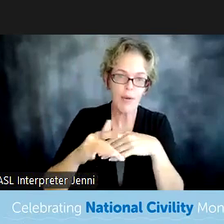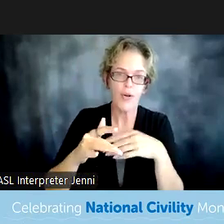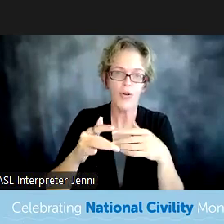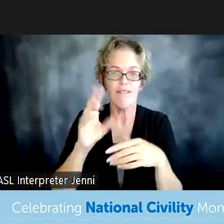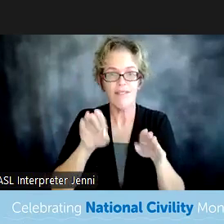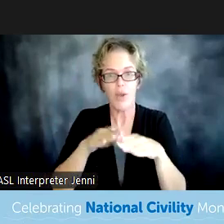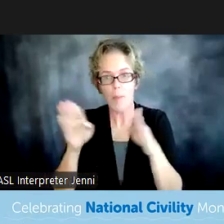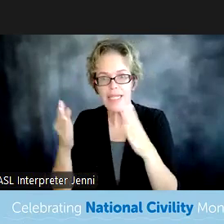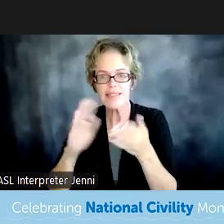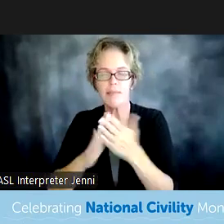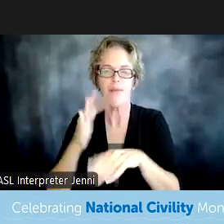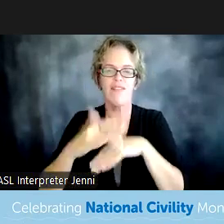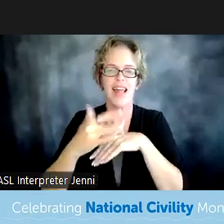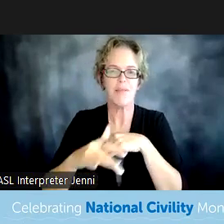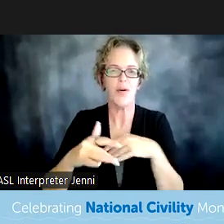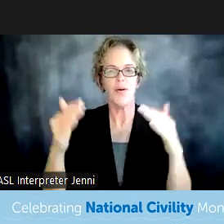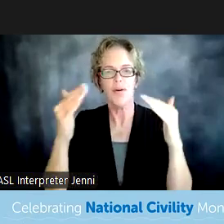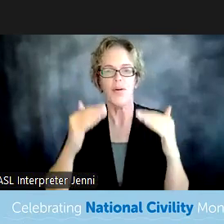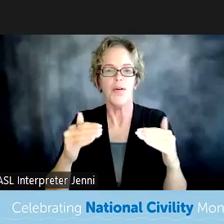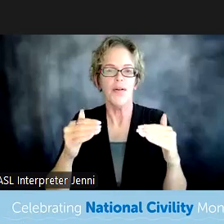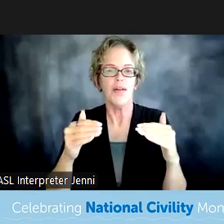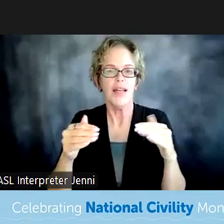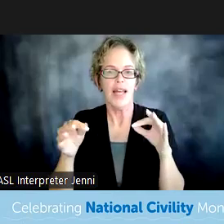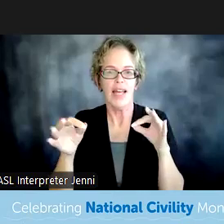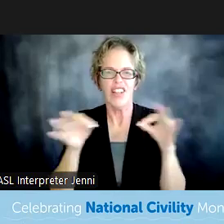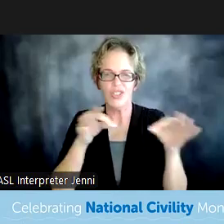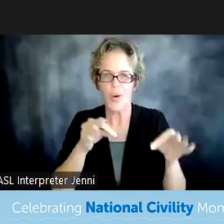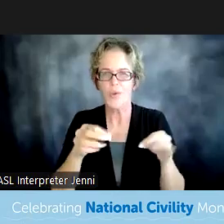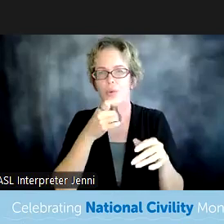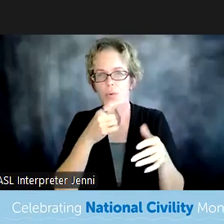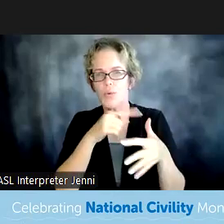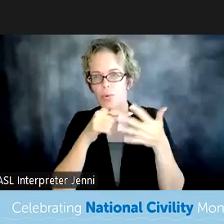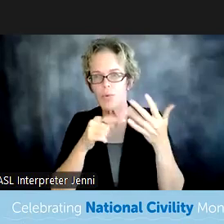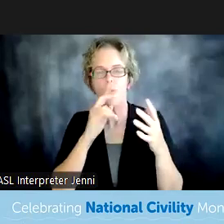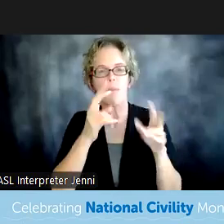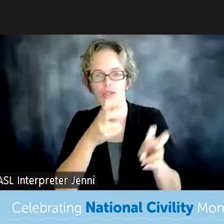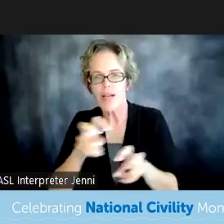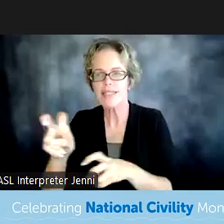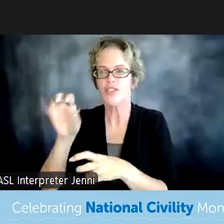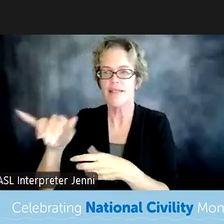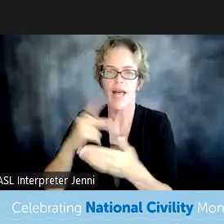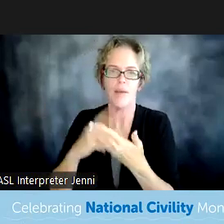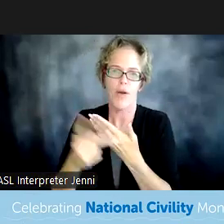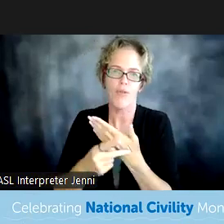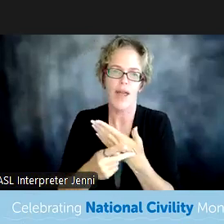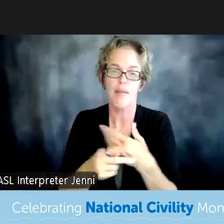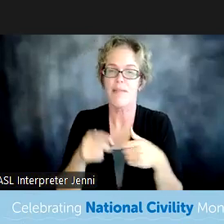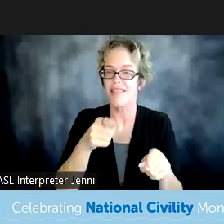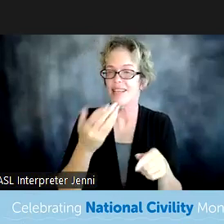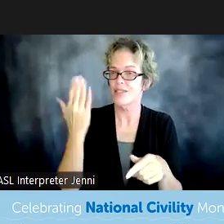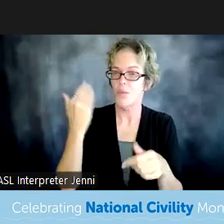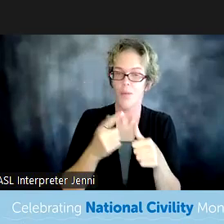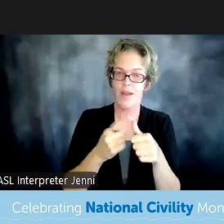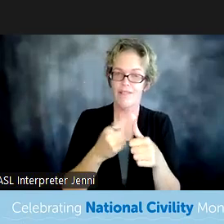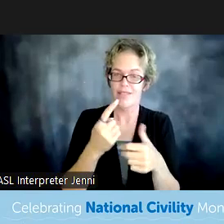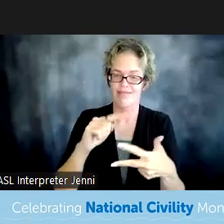those first few descriptors showing who, is going into the program. So, and again, this was one of the original three options,